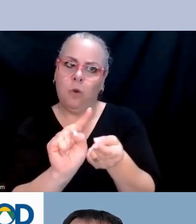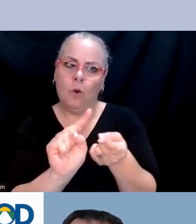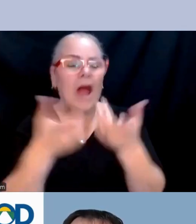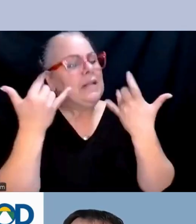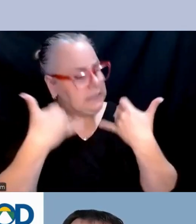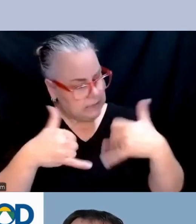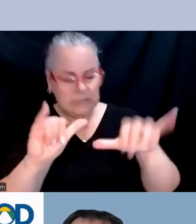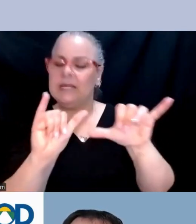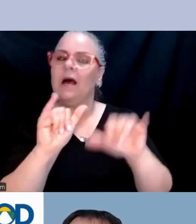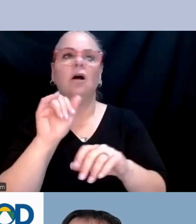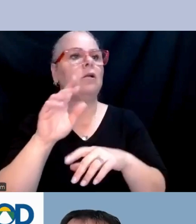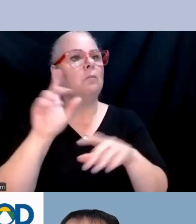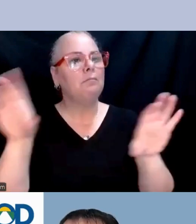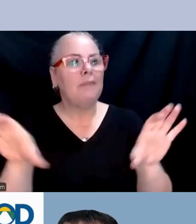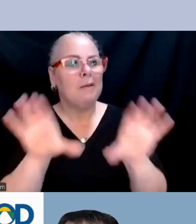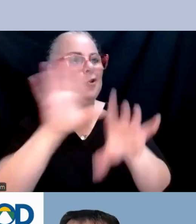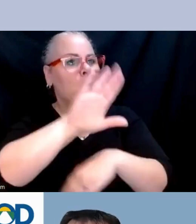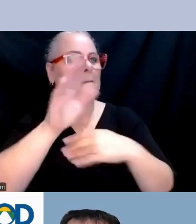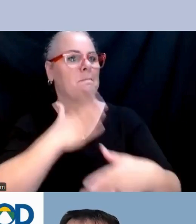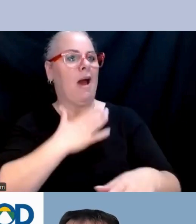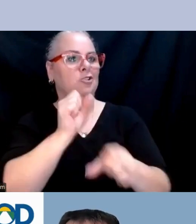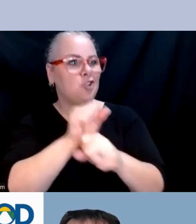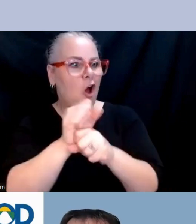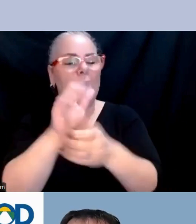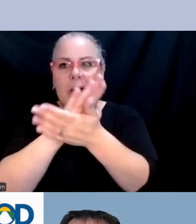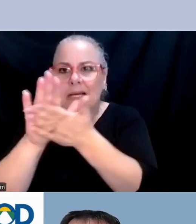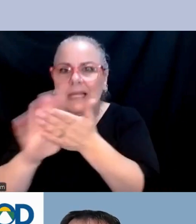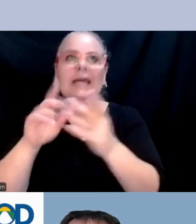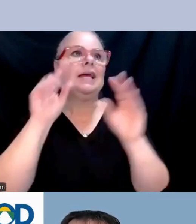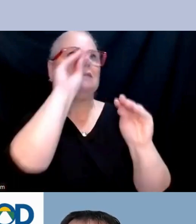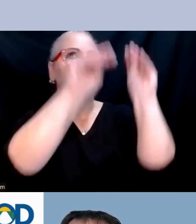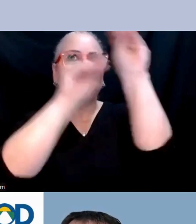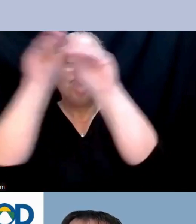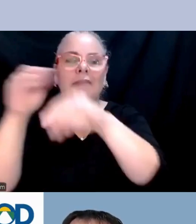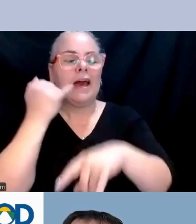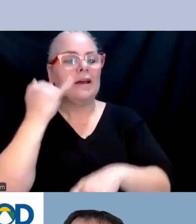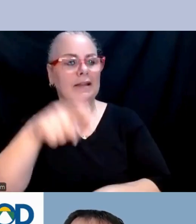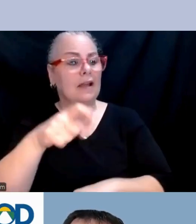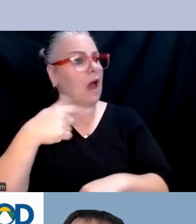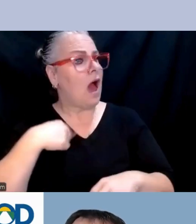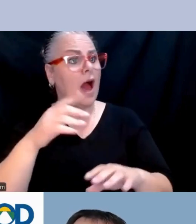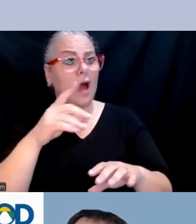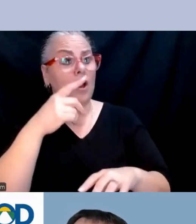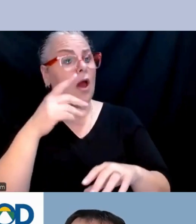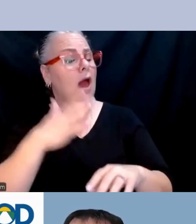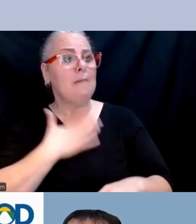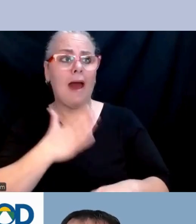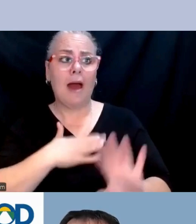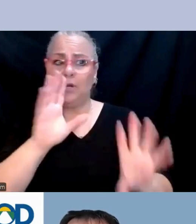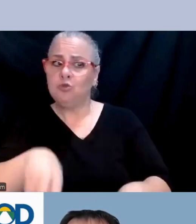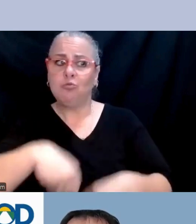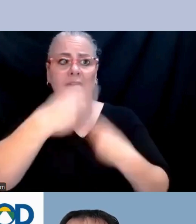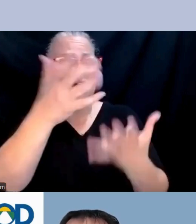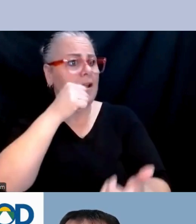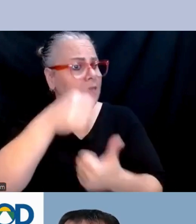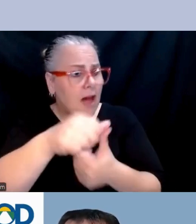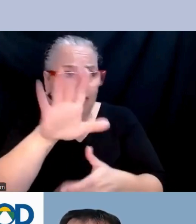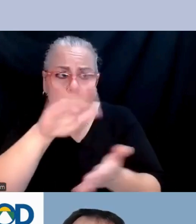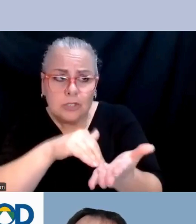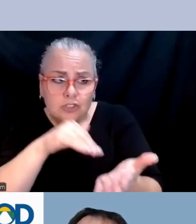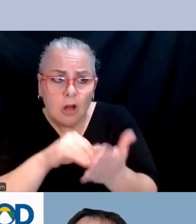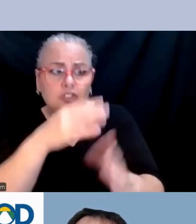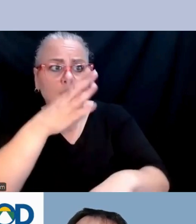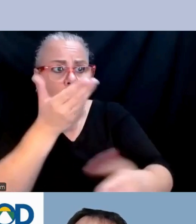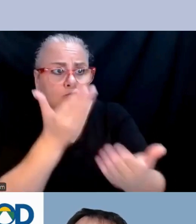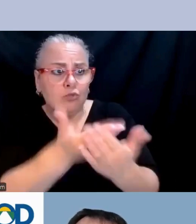able to restock inventory and clean out the dressing rooms while standing. I'm happy to provide a letter of support from my doctor verifying my